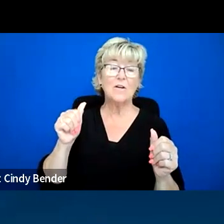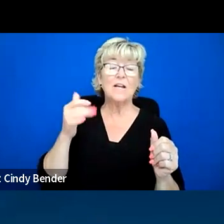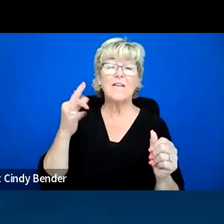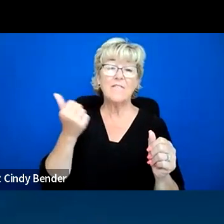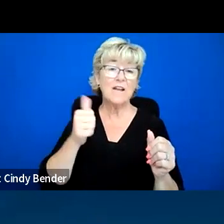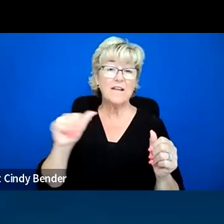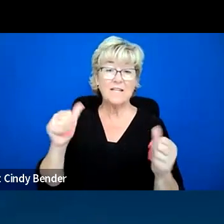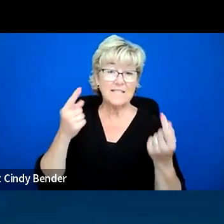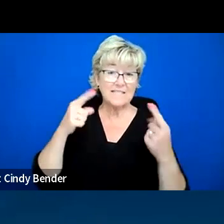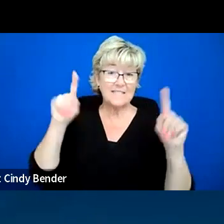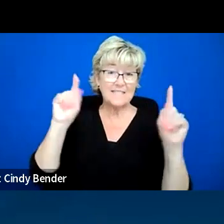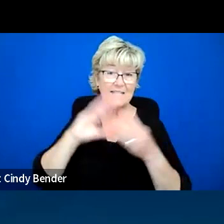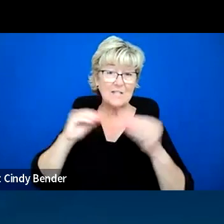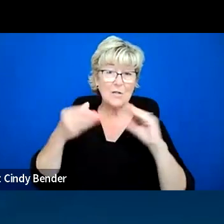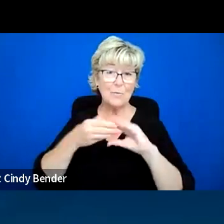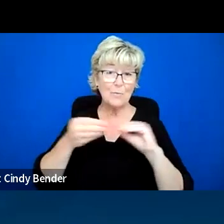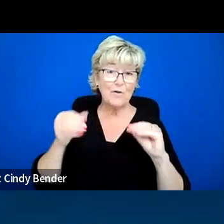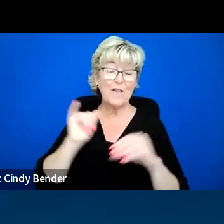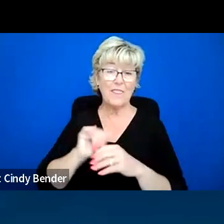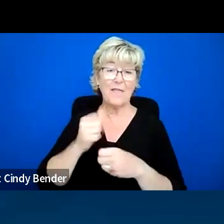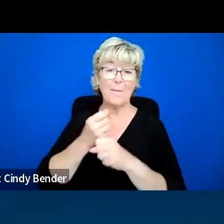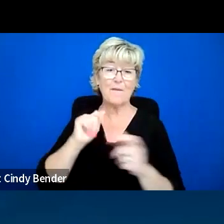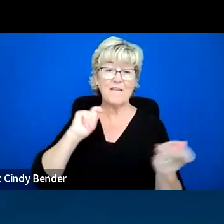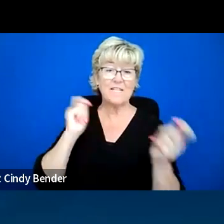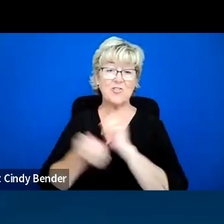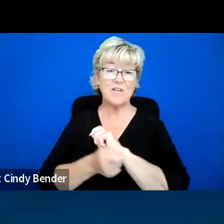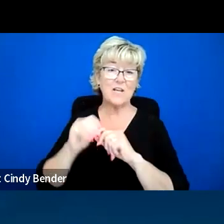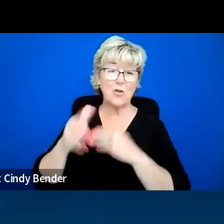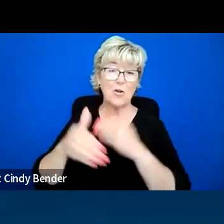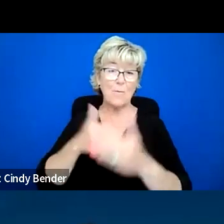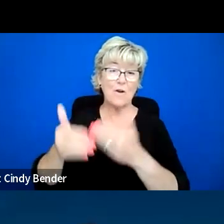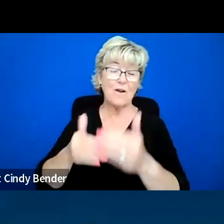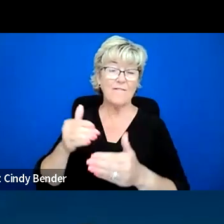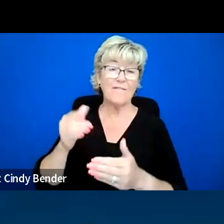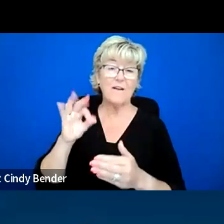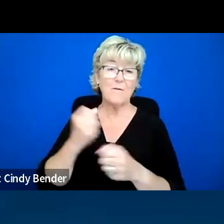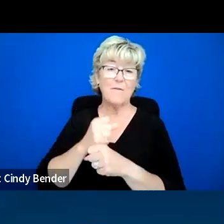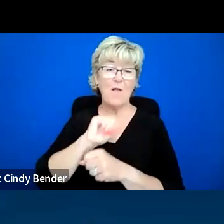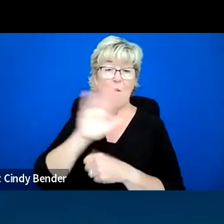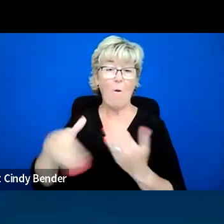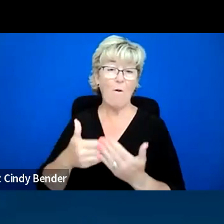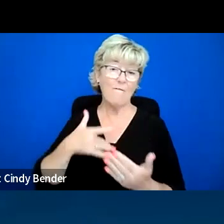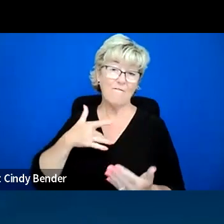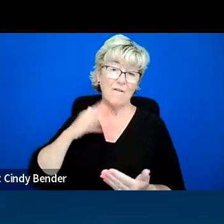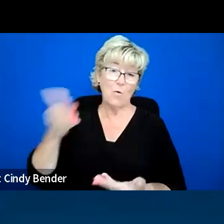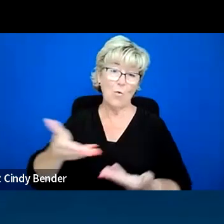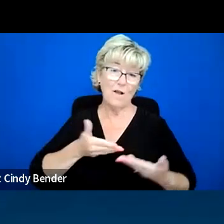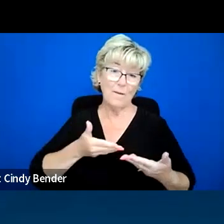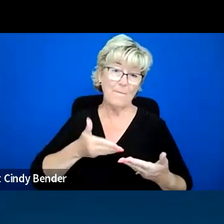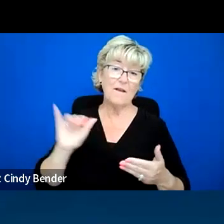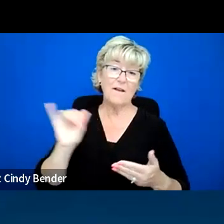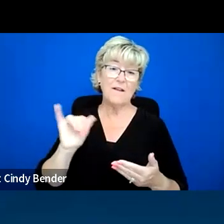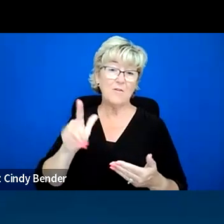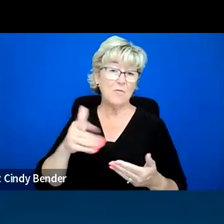any success stories that has made a change in the process of making everyone feel welcome, such as, do